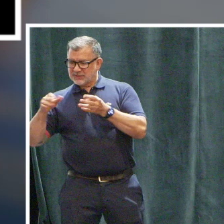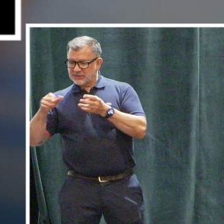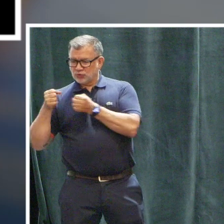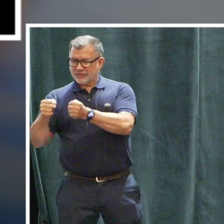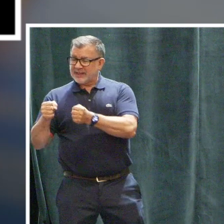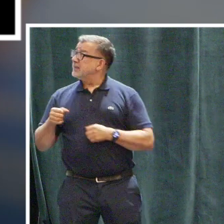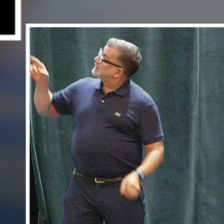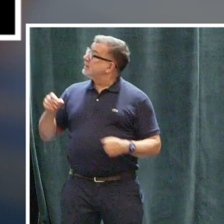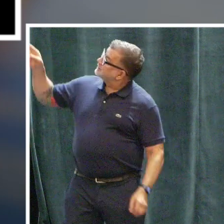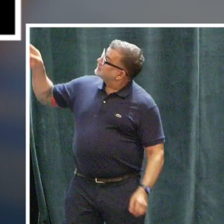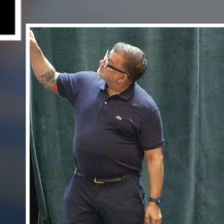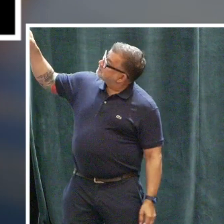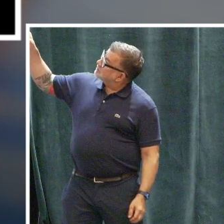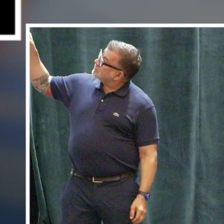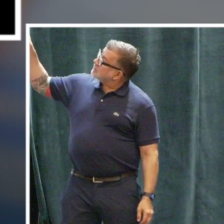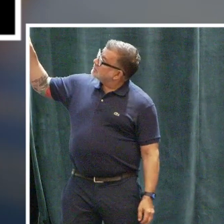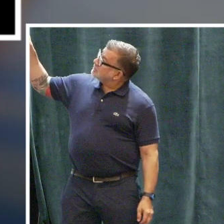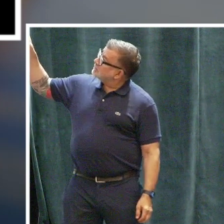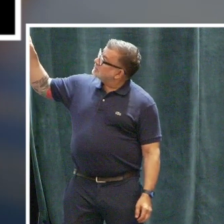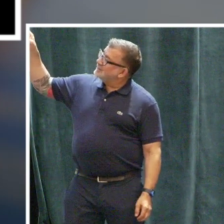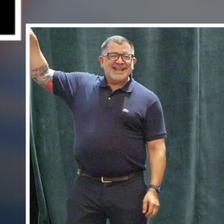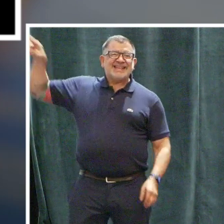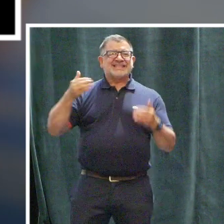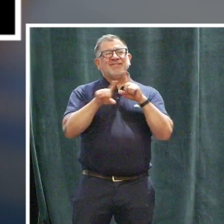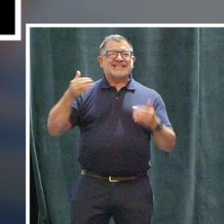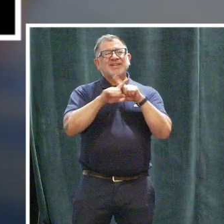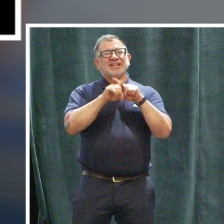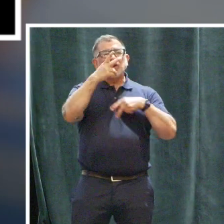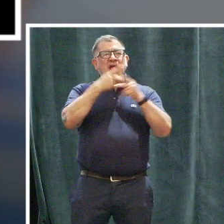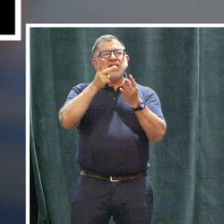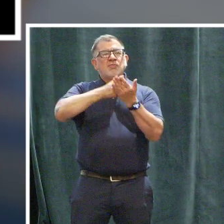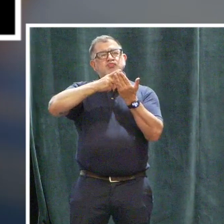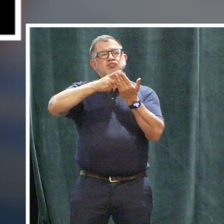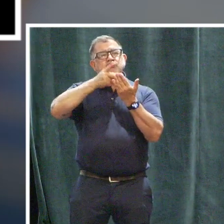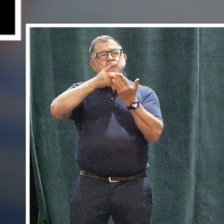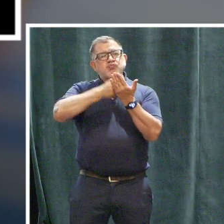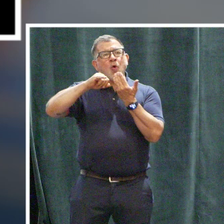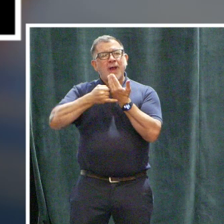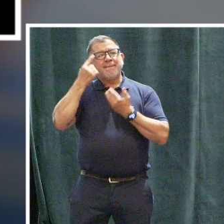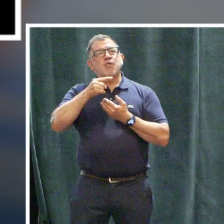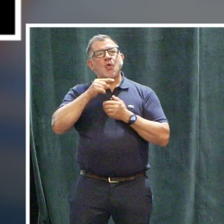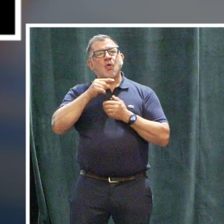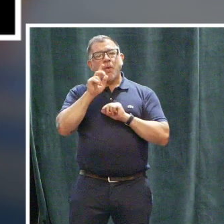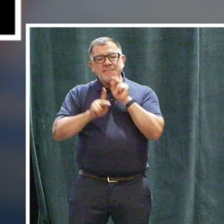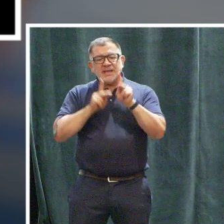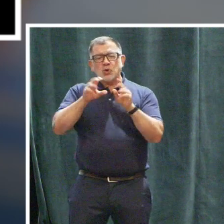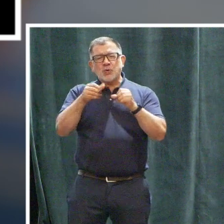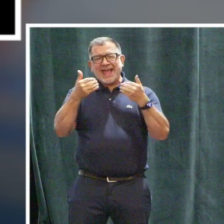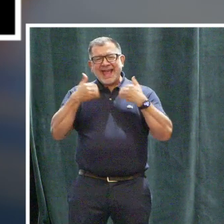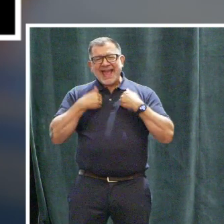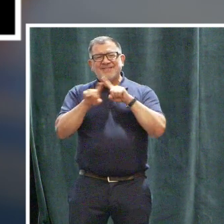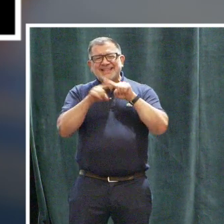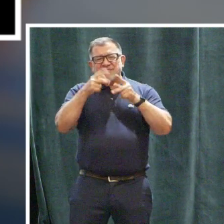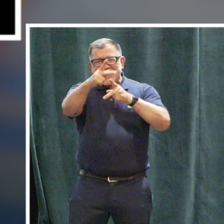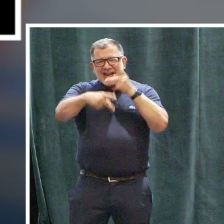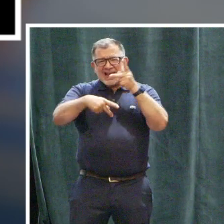we've proposed a different type of program for people so that they have a different type of space to congregate in off of the Esplanade and